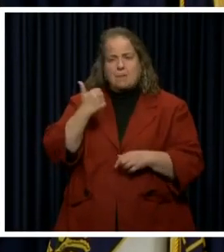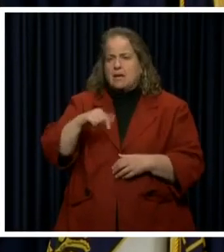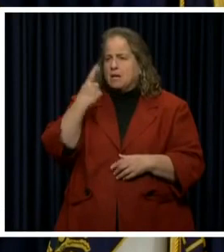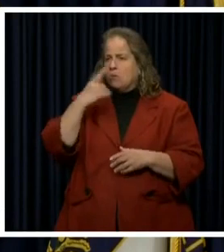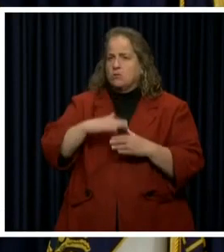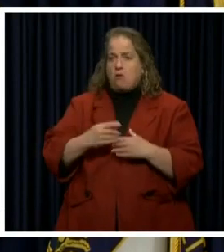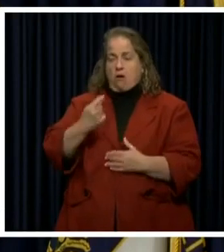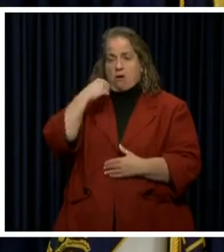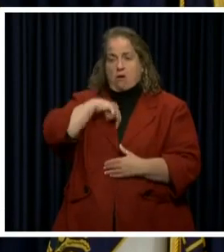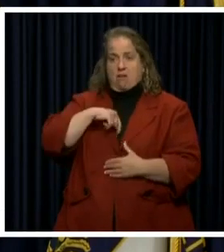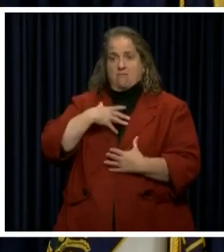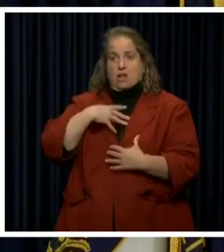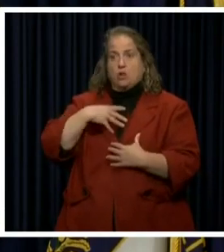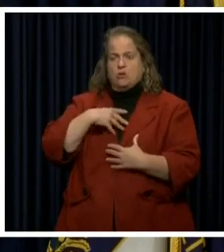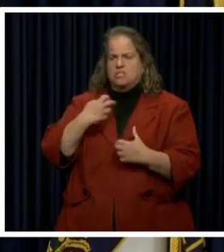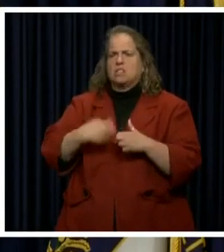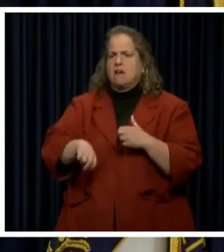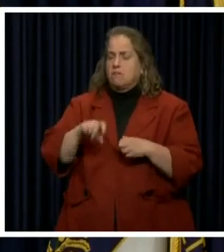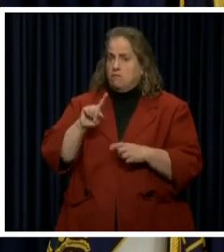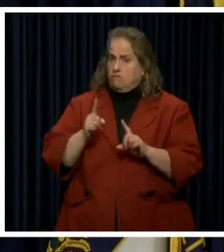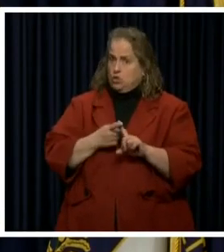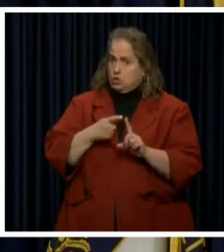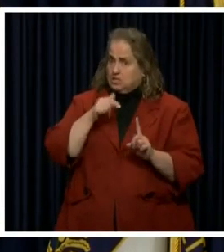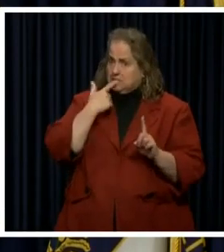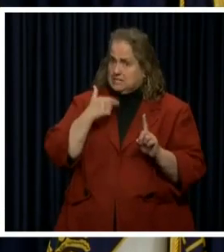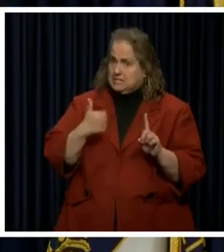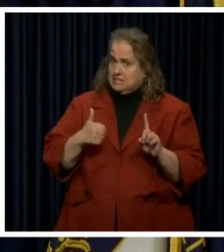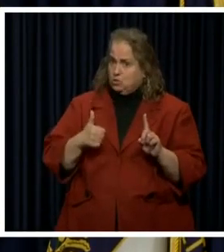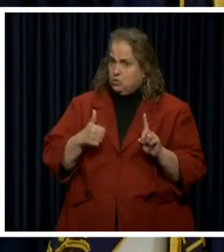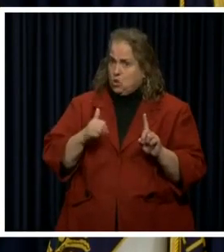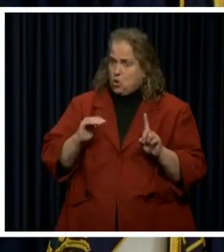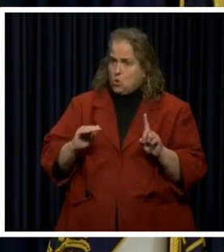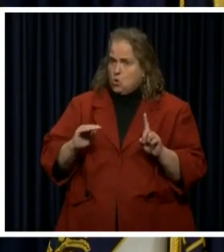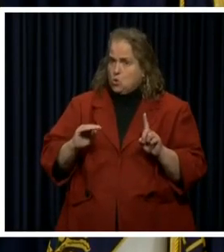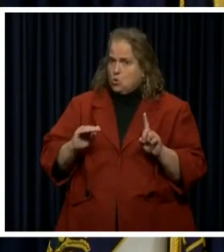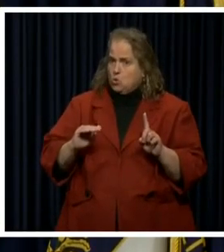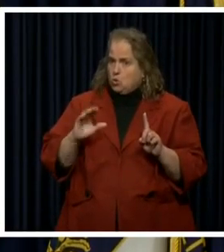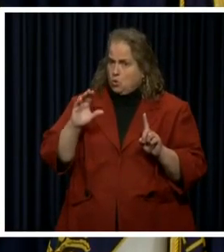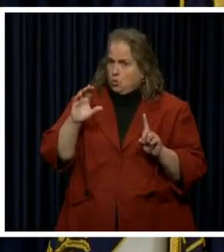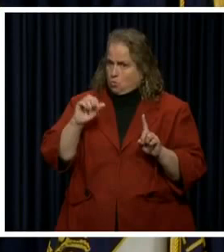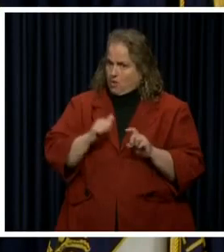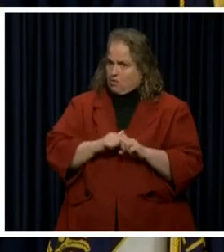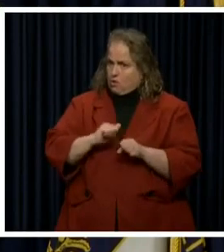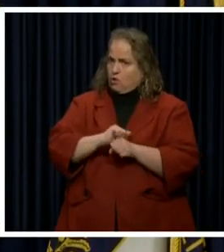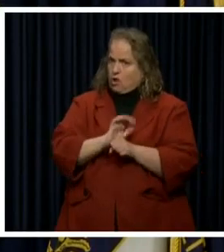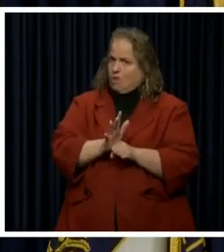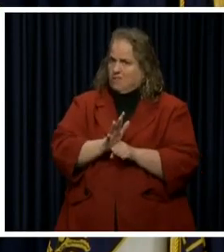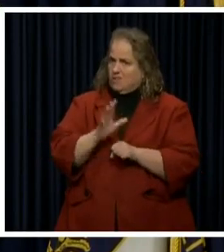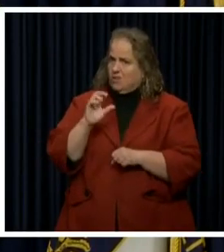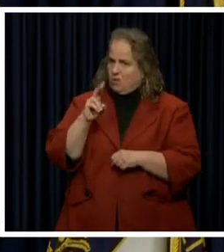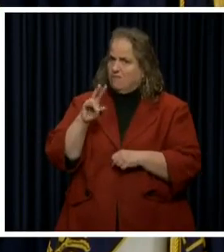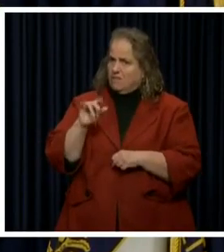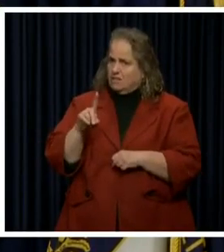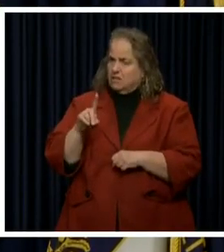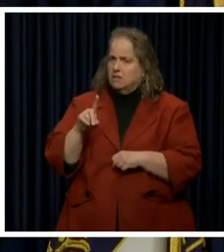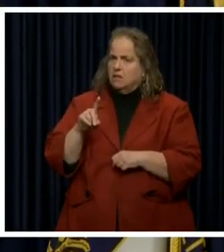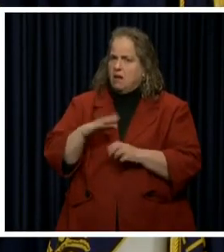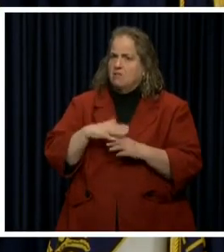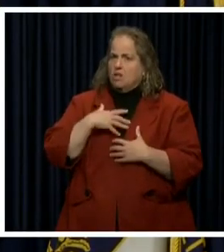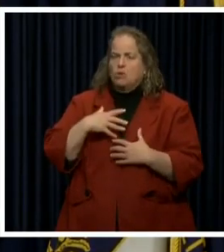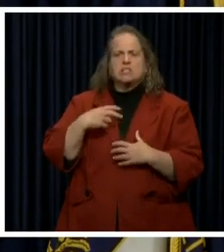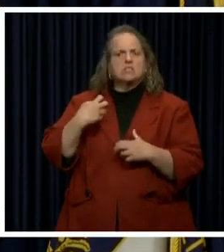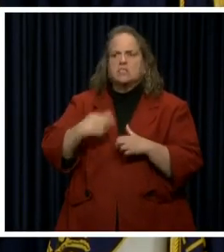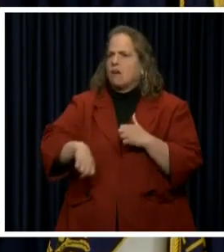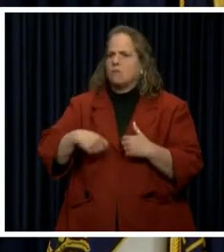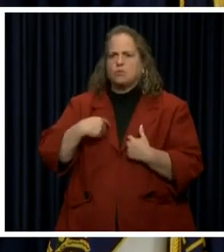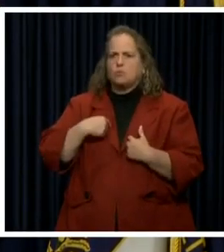tough. Having our first 10-year-old with COVID on a ventilator is tougher to me as a dad of